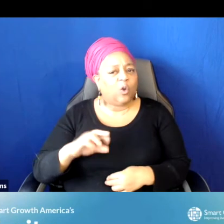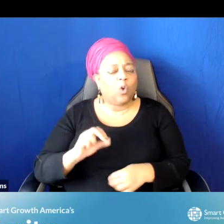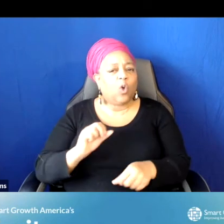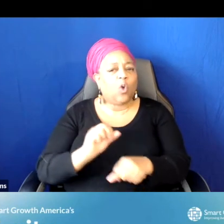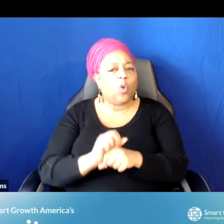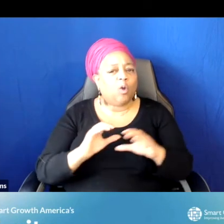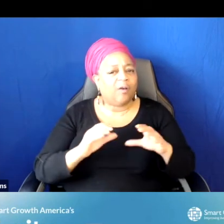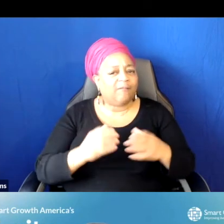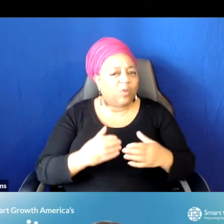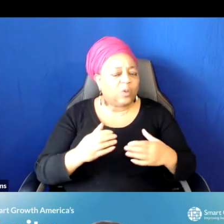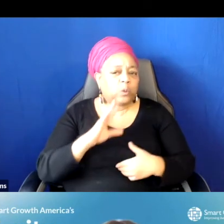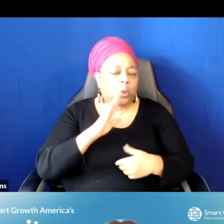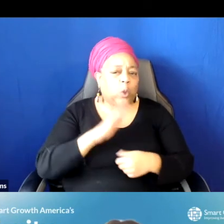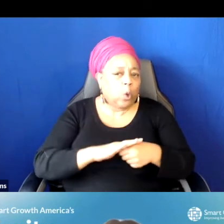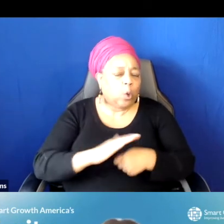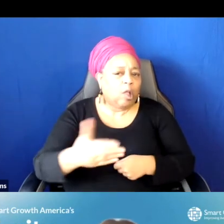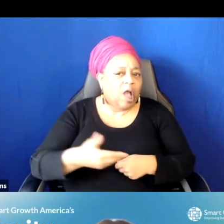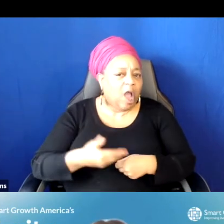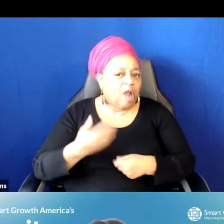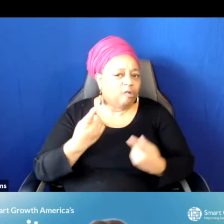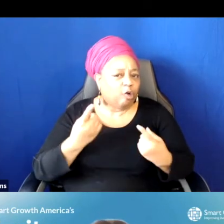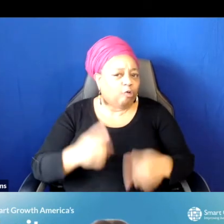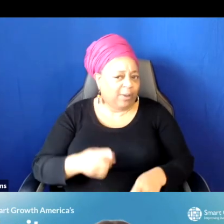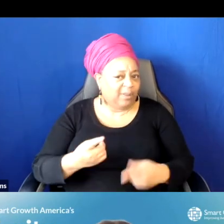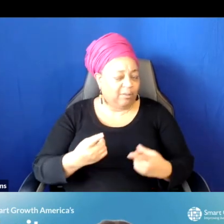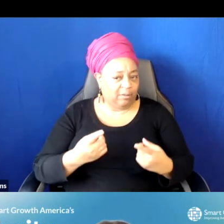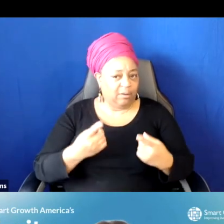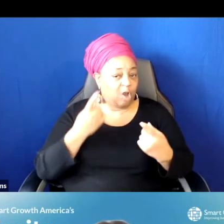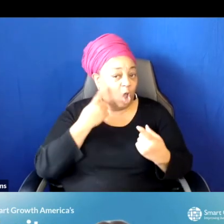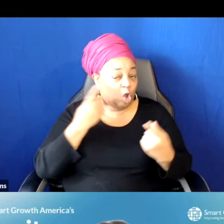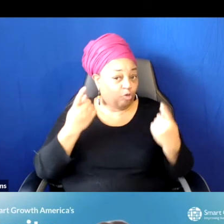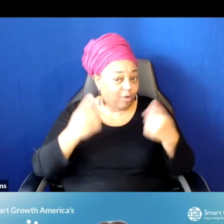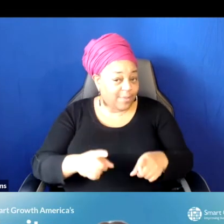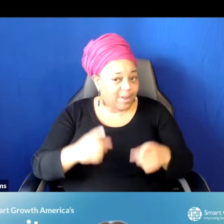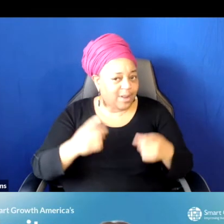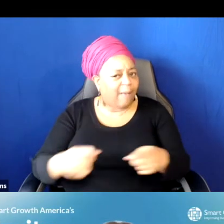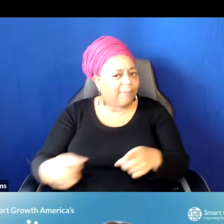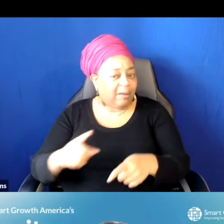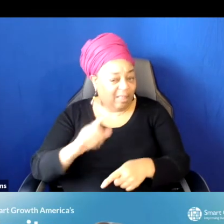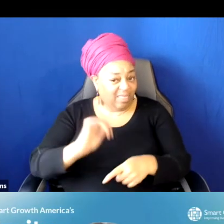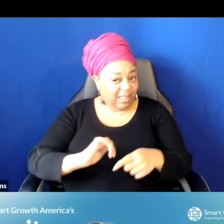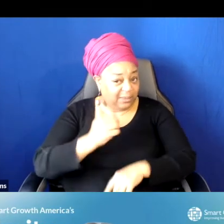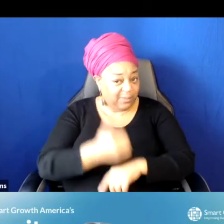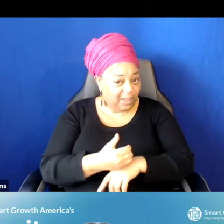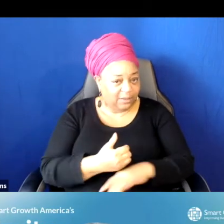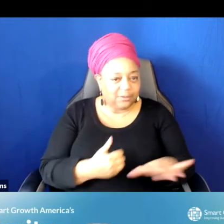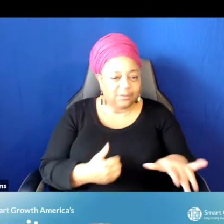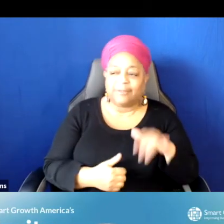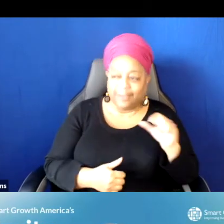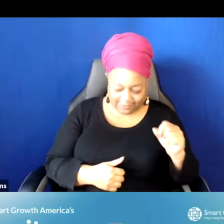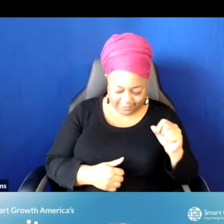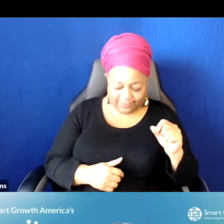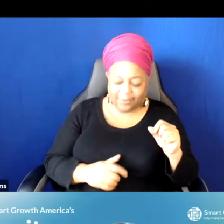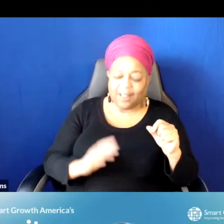local hiring agreement come up? Is that something that's in place here? Yes, so our city, one